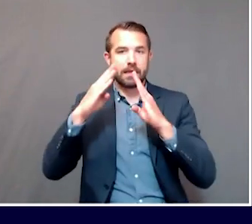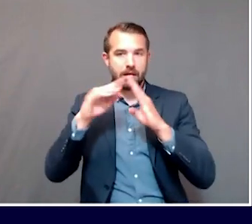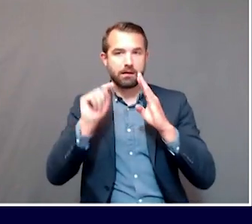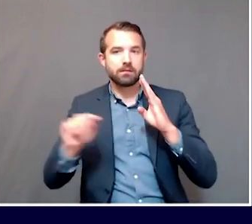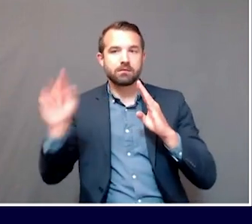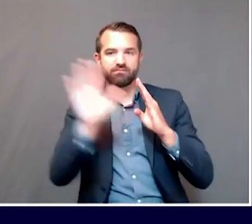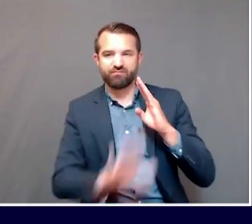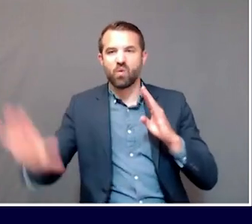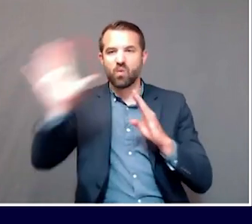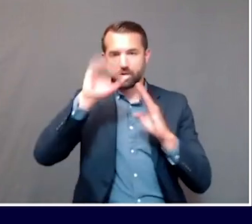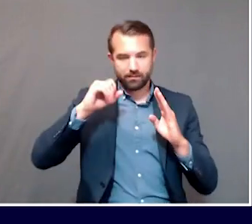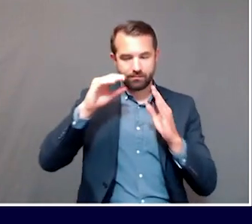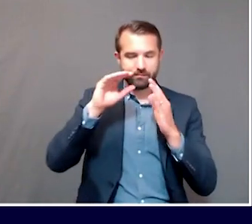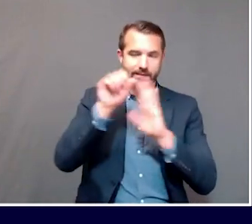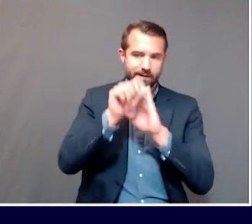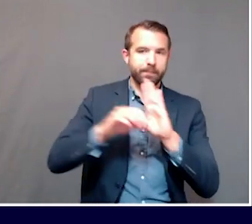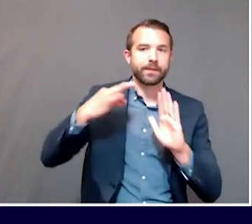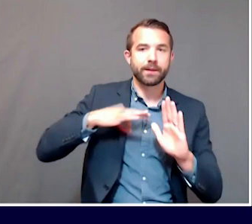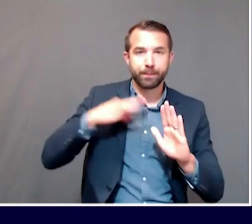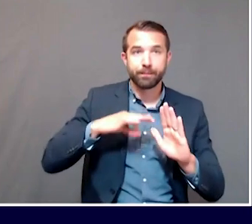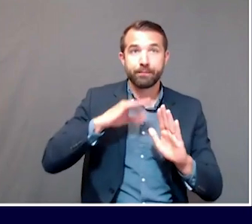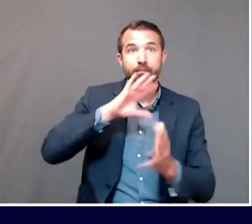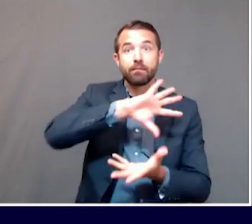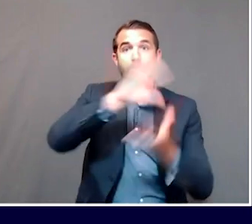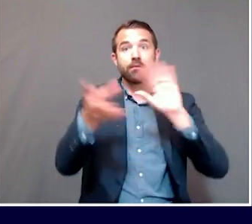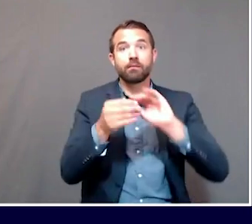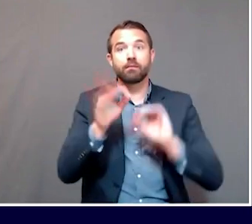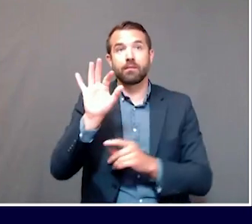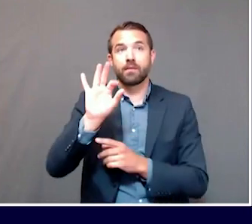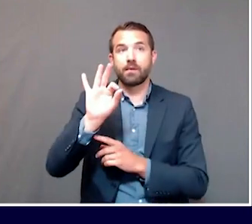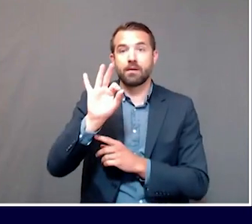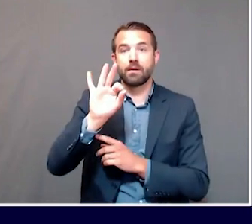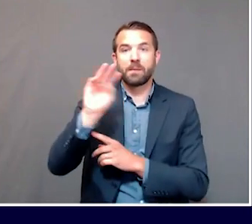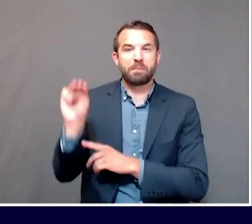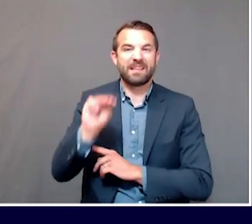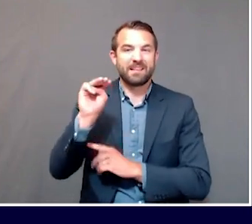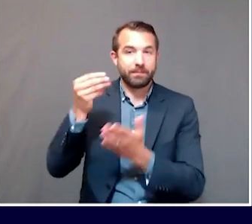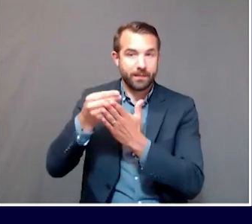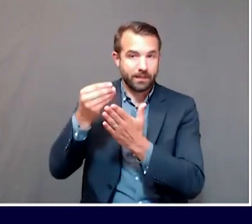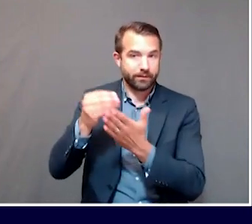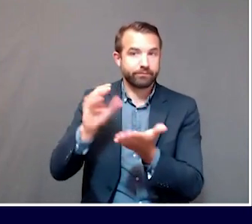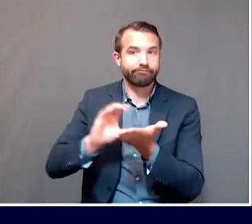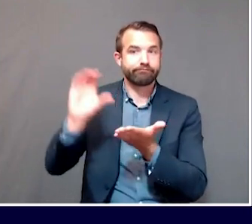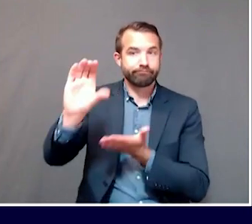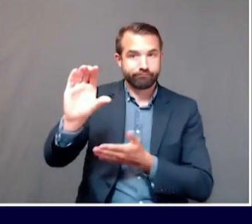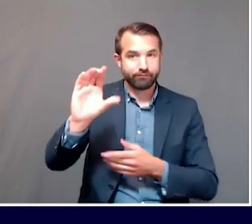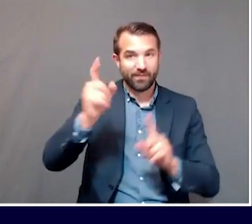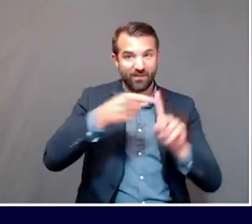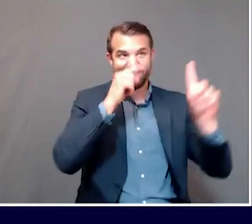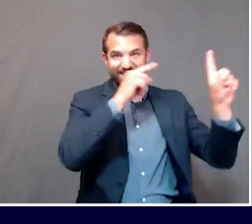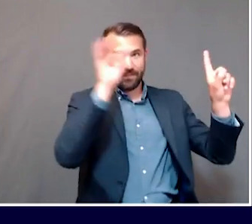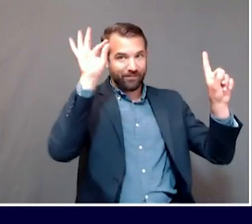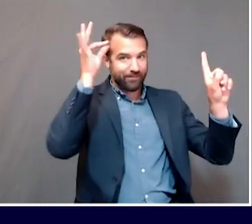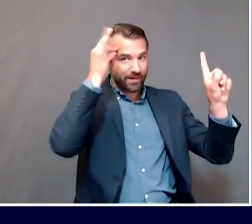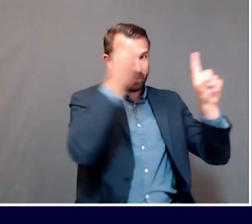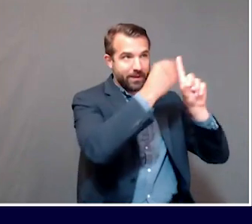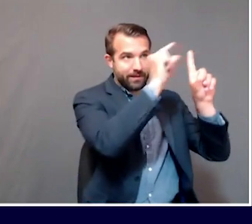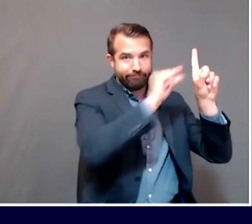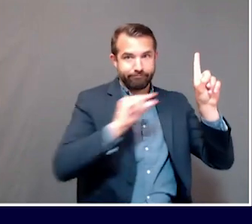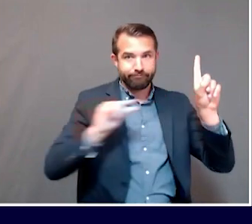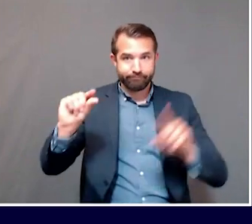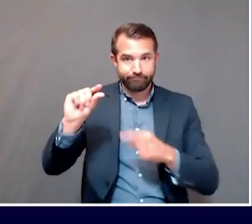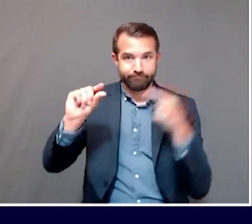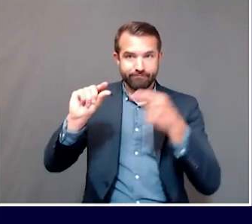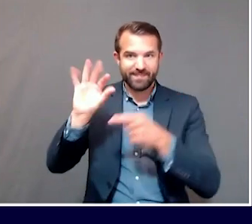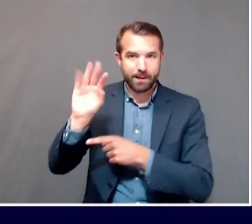to about $9 million of federal funding. Each of these plans is unique, but each one of them is targeted to